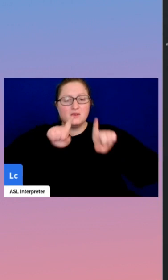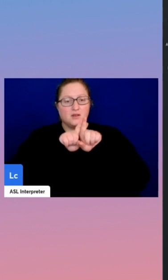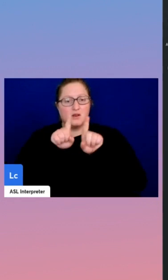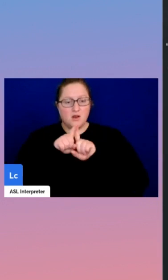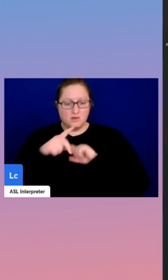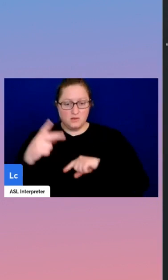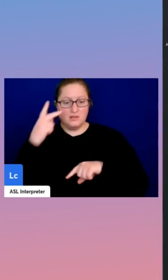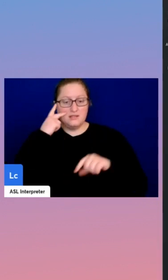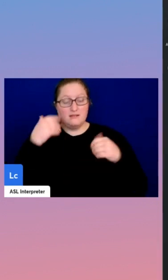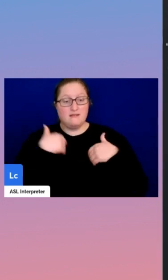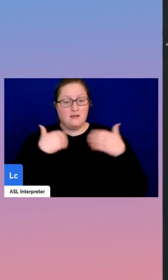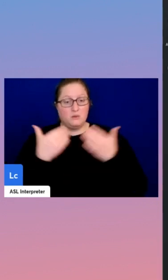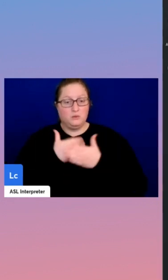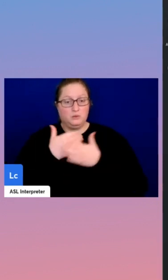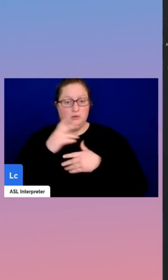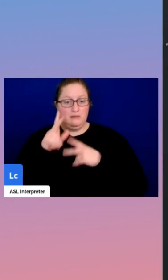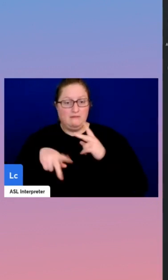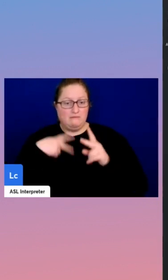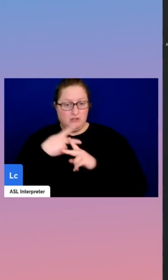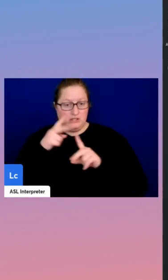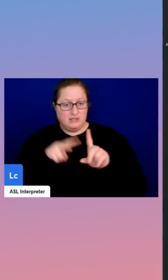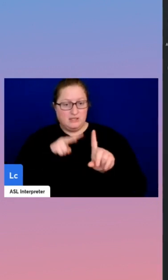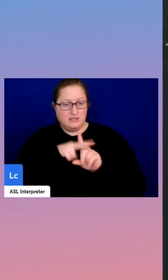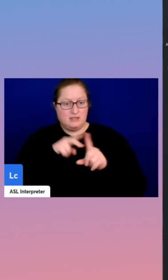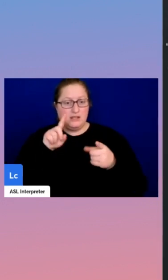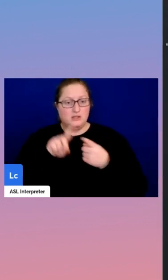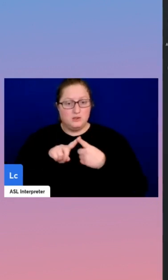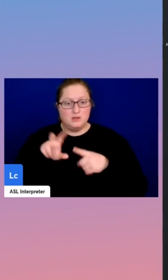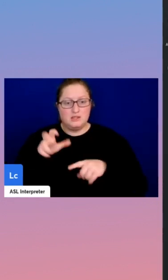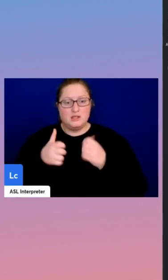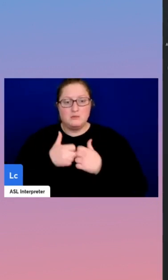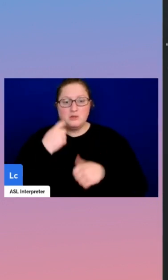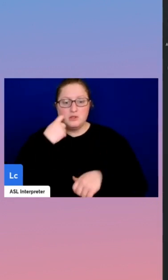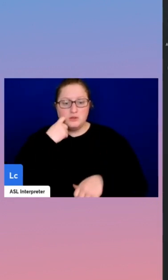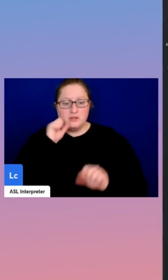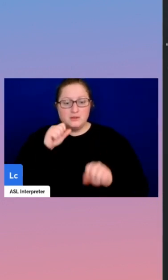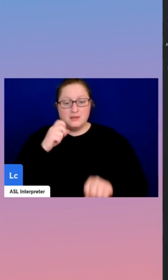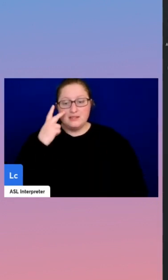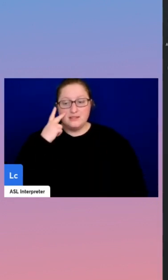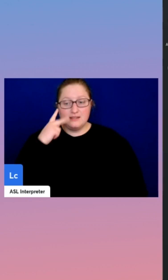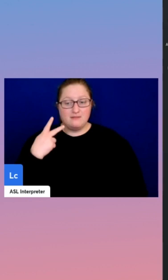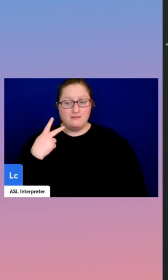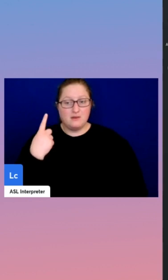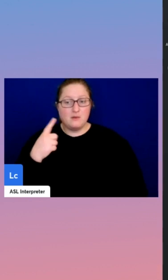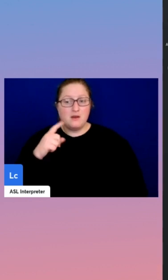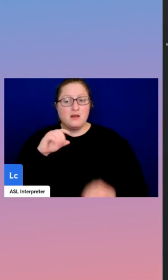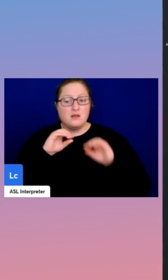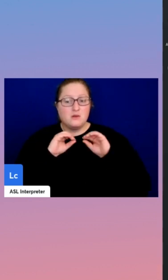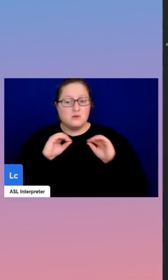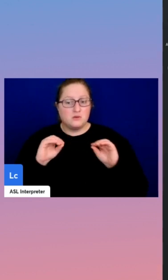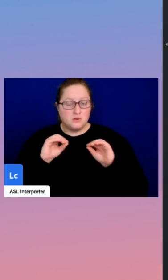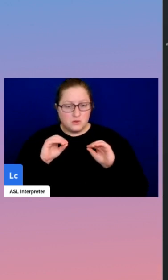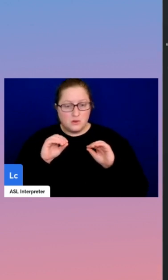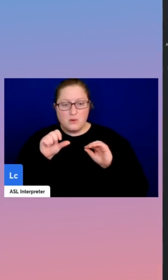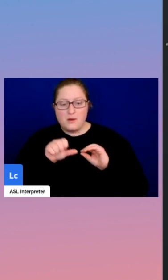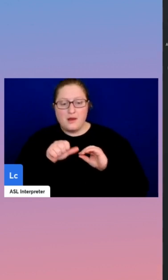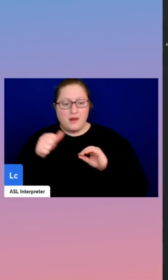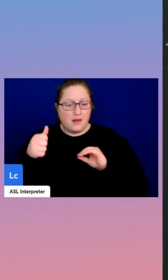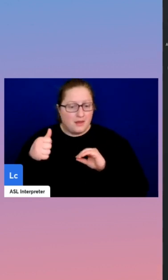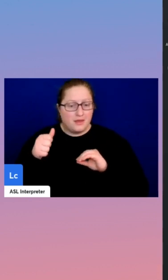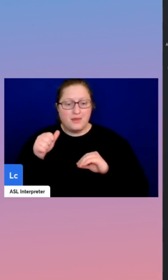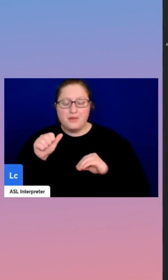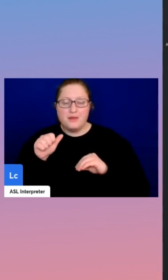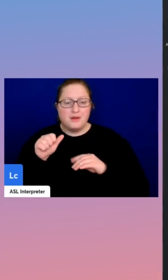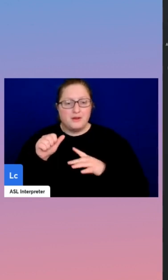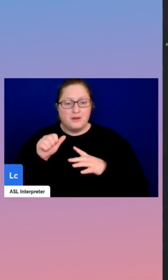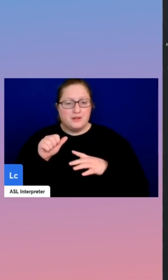there was a new version which was assigned to the channel latest. As you can see, the V1. There is no old iterations or old AMI IDs because it's